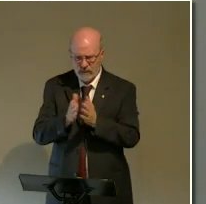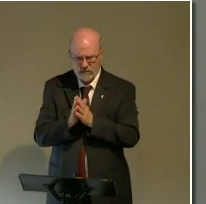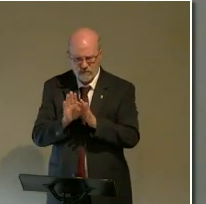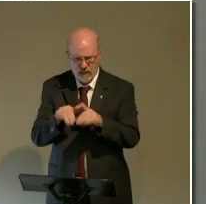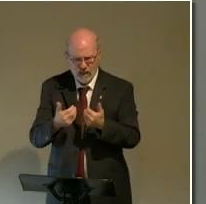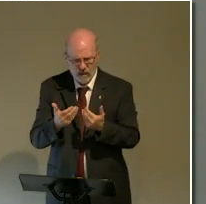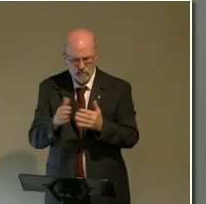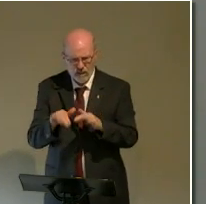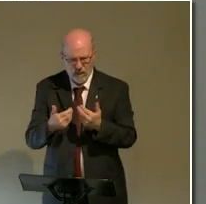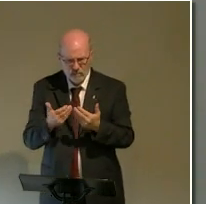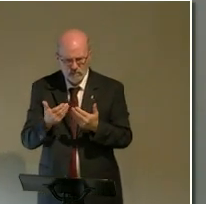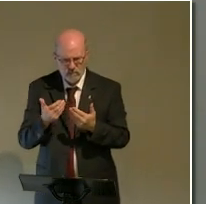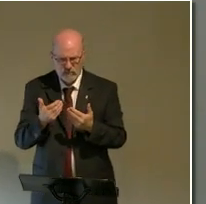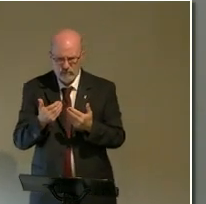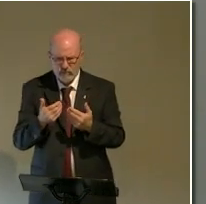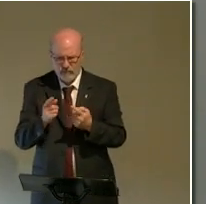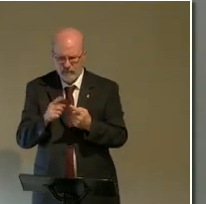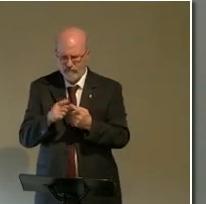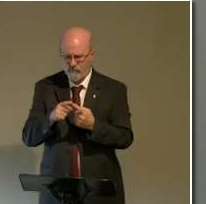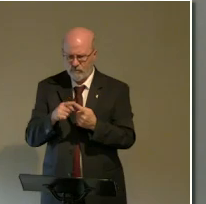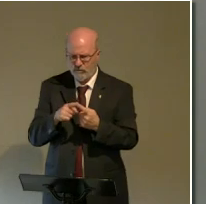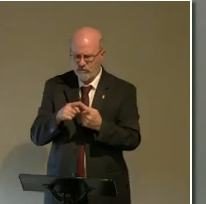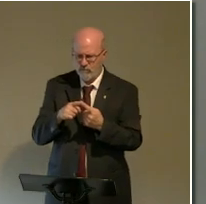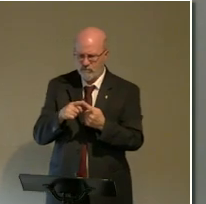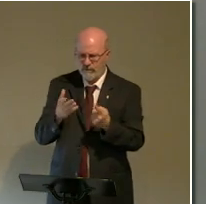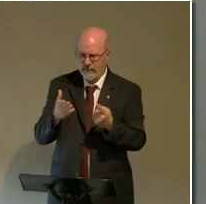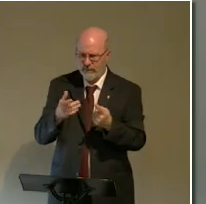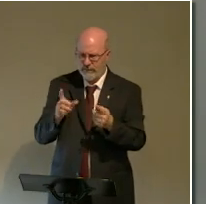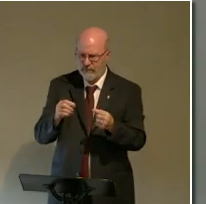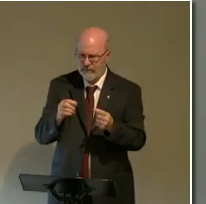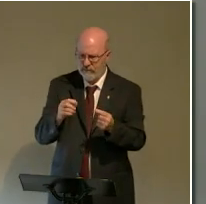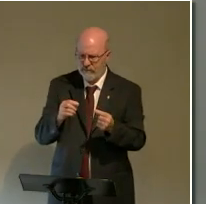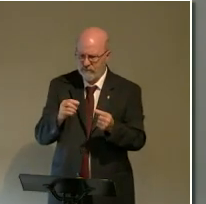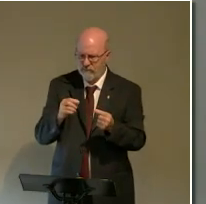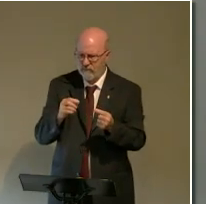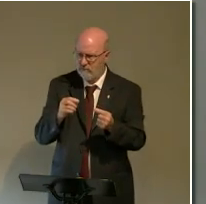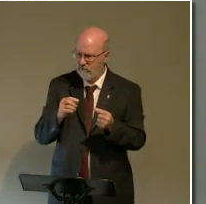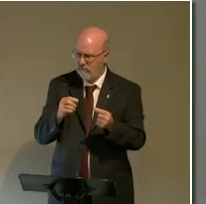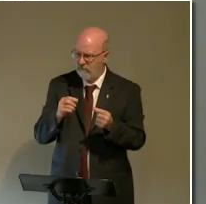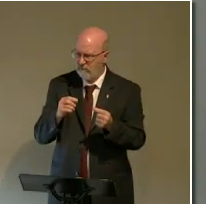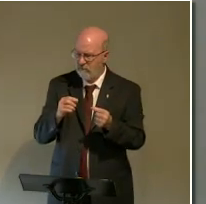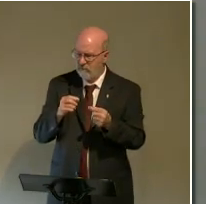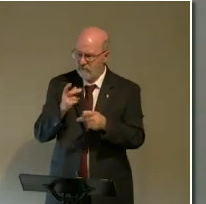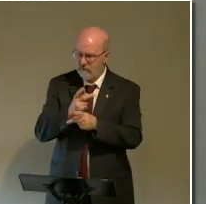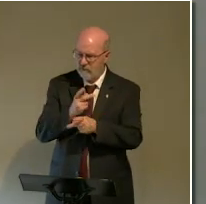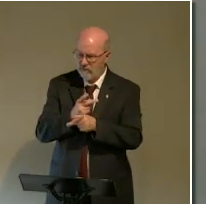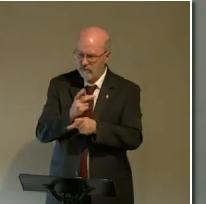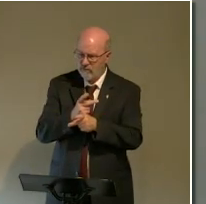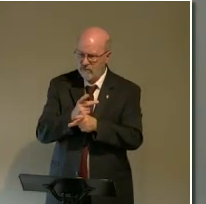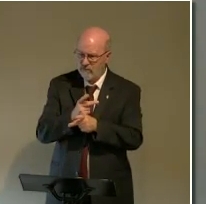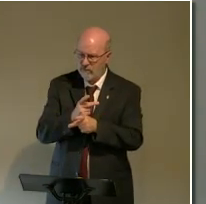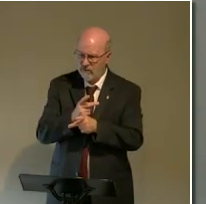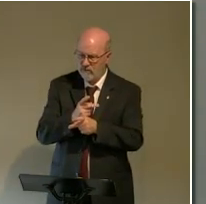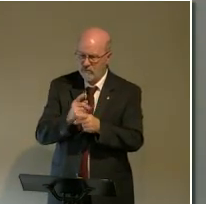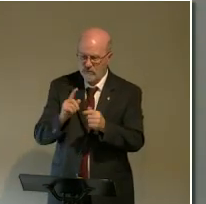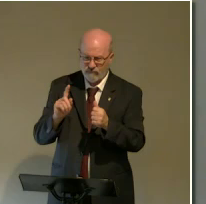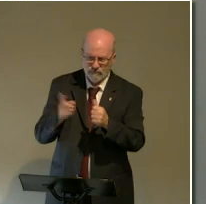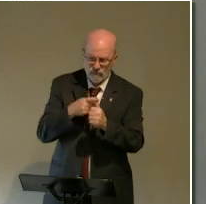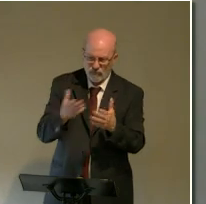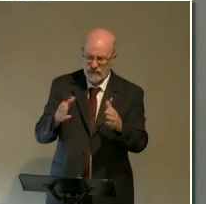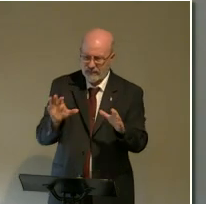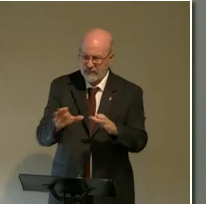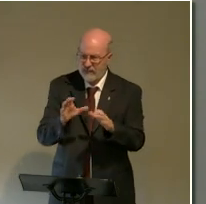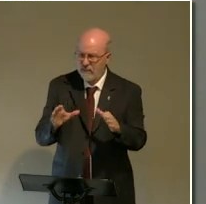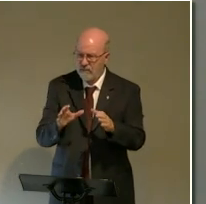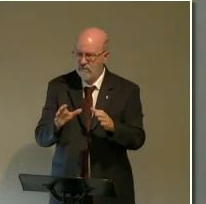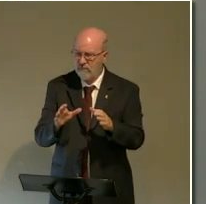how? Watch this. Number one thing he did, listen very carefully. The number one thing he